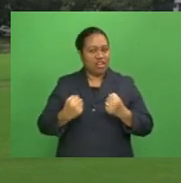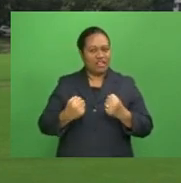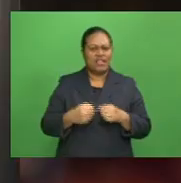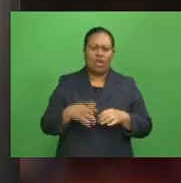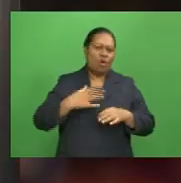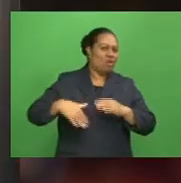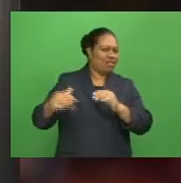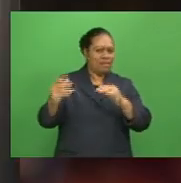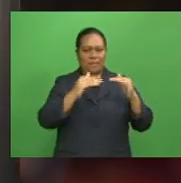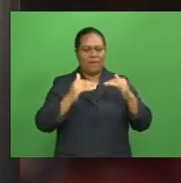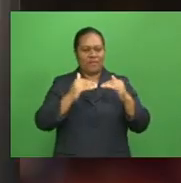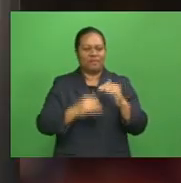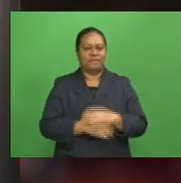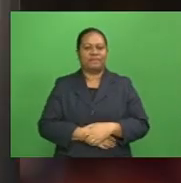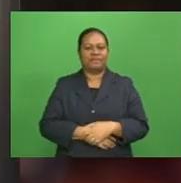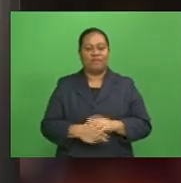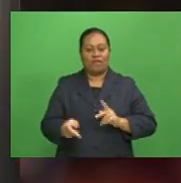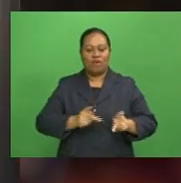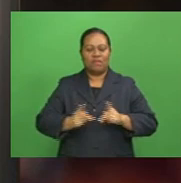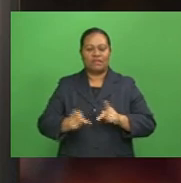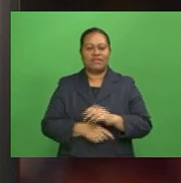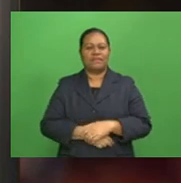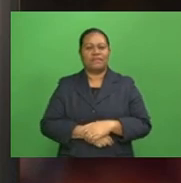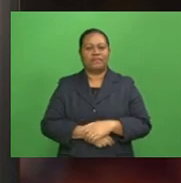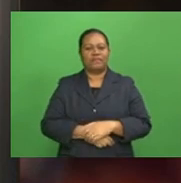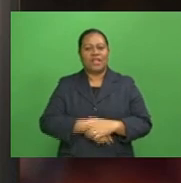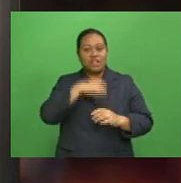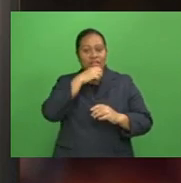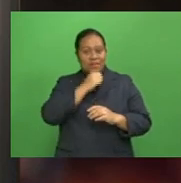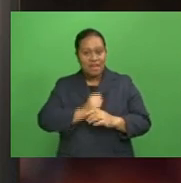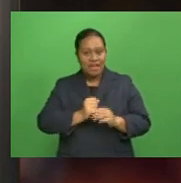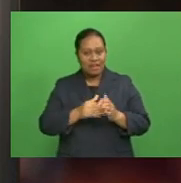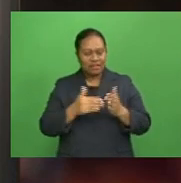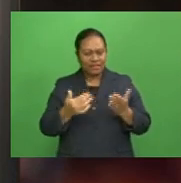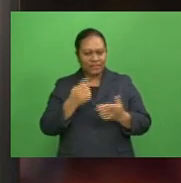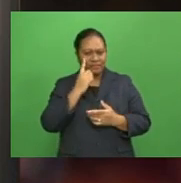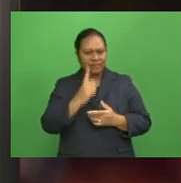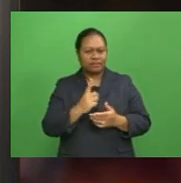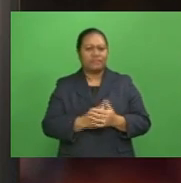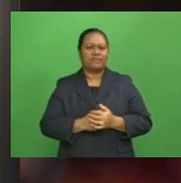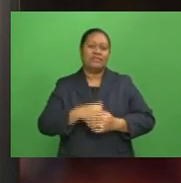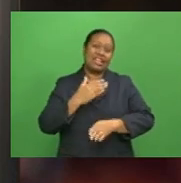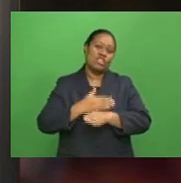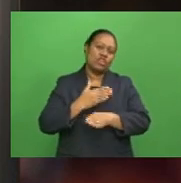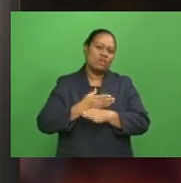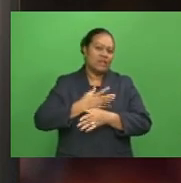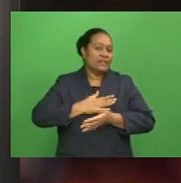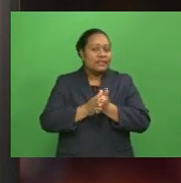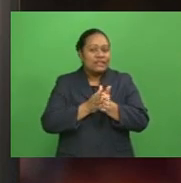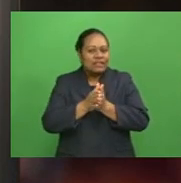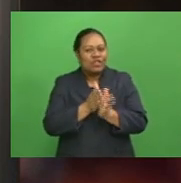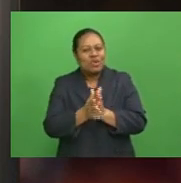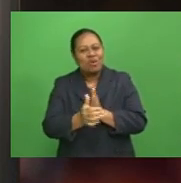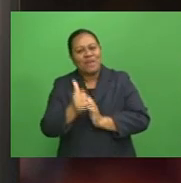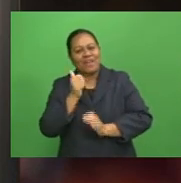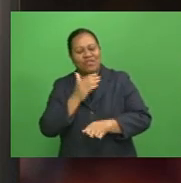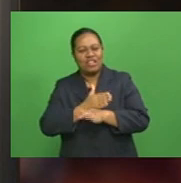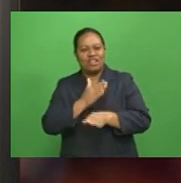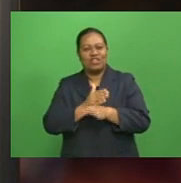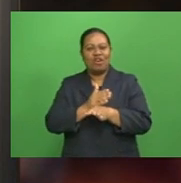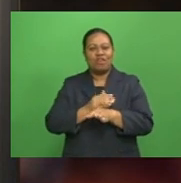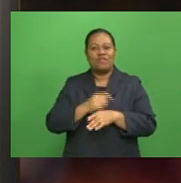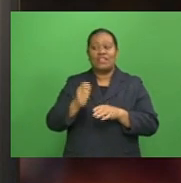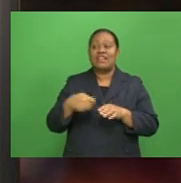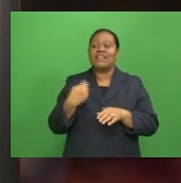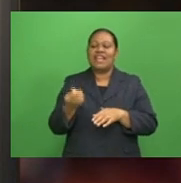high-performance units. New Wallabies coach Dave Rennie is itching to get on with his job as Trans-Tasman Rugby is set to return in the next